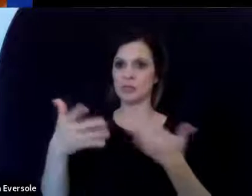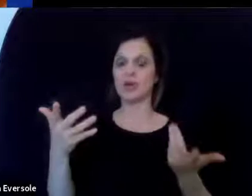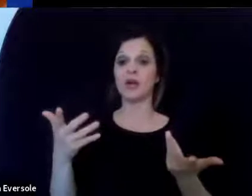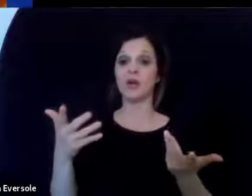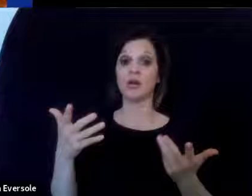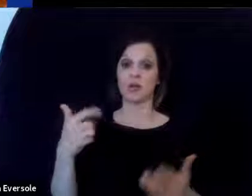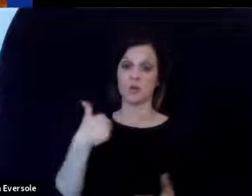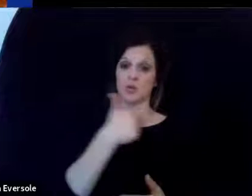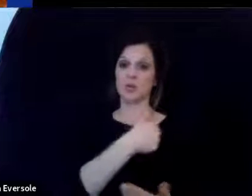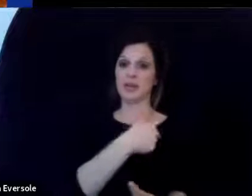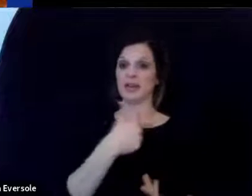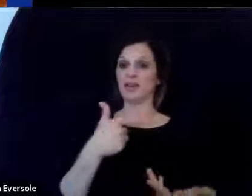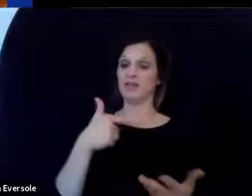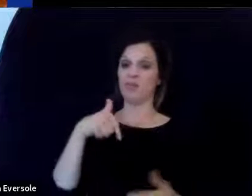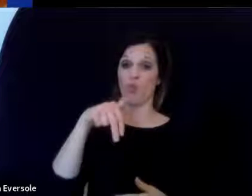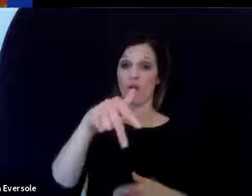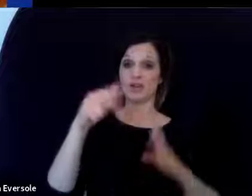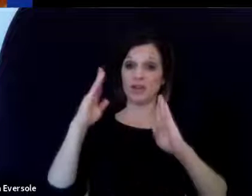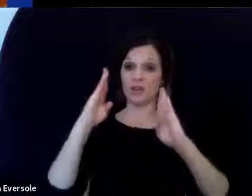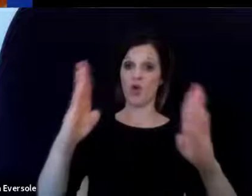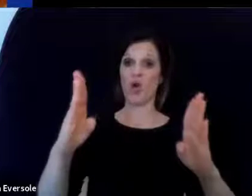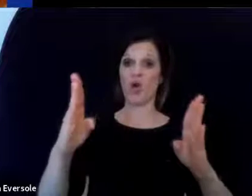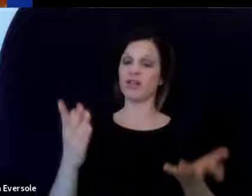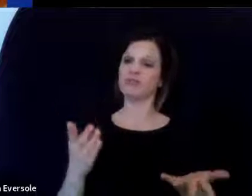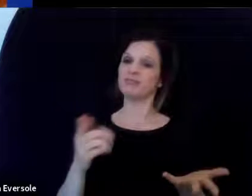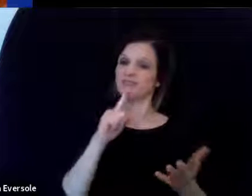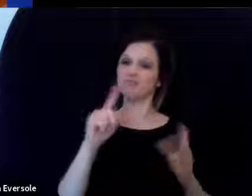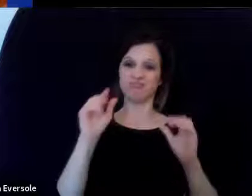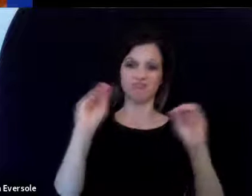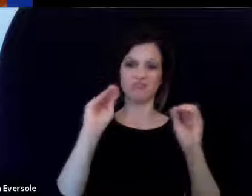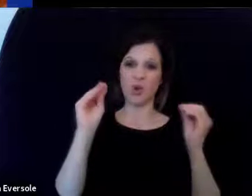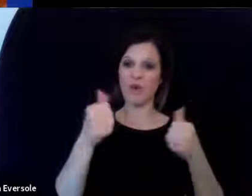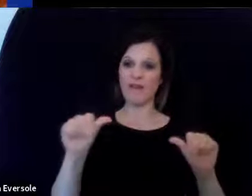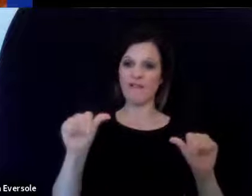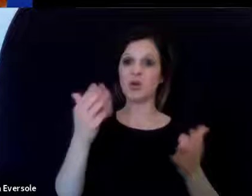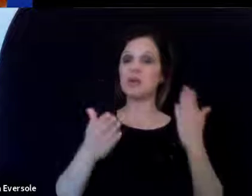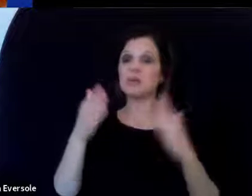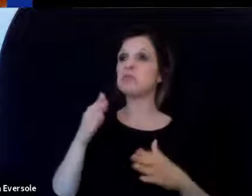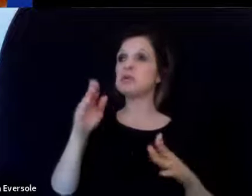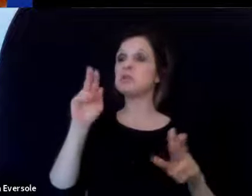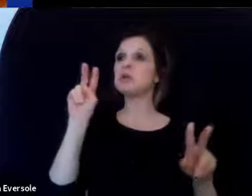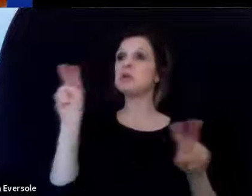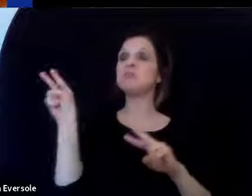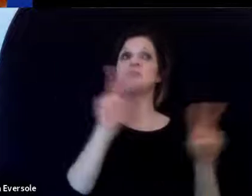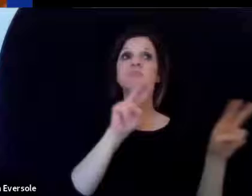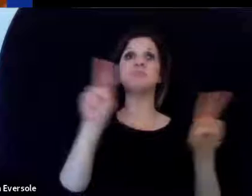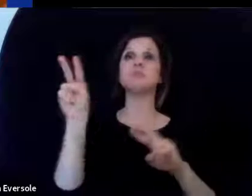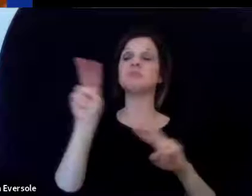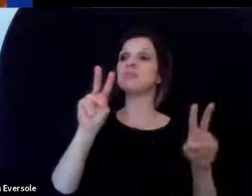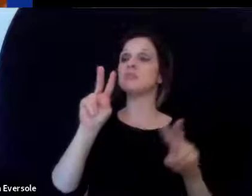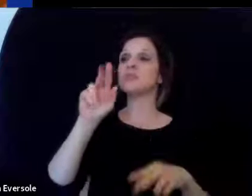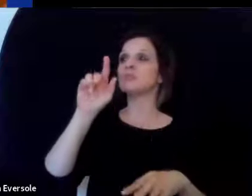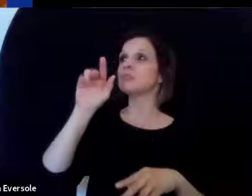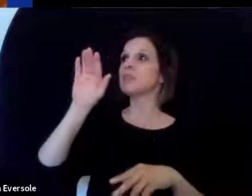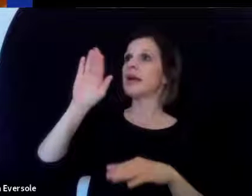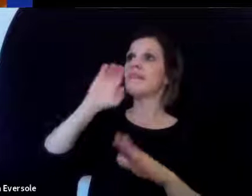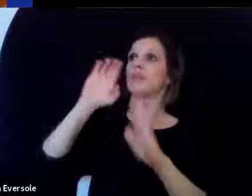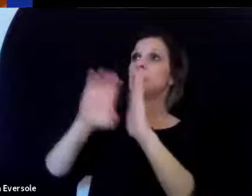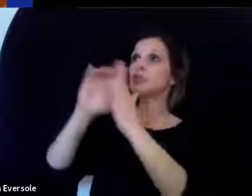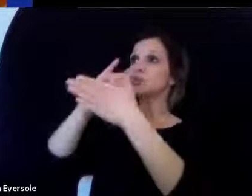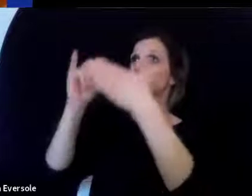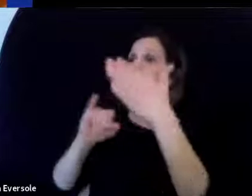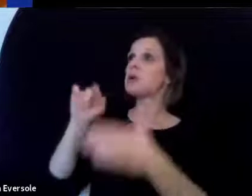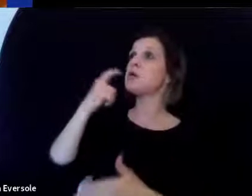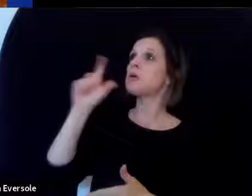effortlessly navigate and absorb, whether it be artwork hanging on the walls, people walking by and chatting, knowing